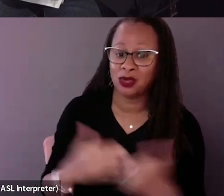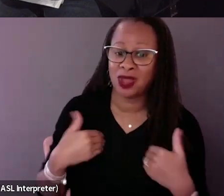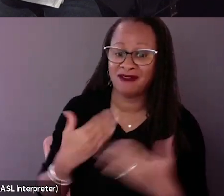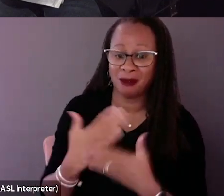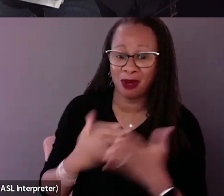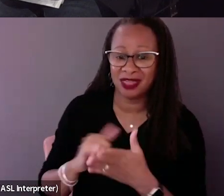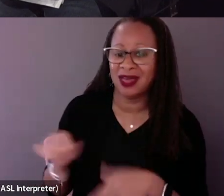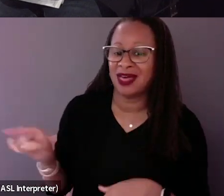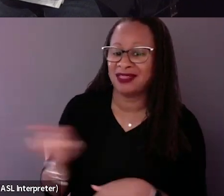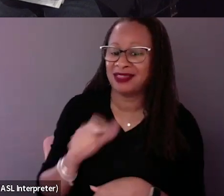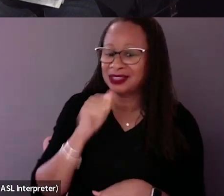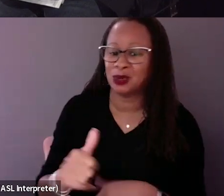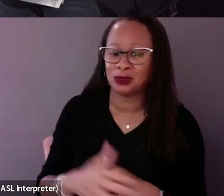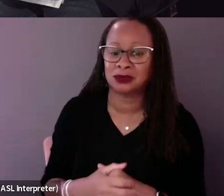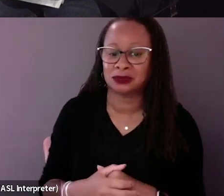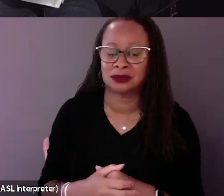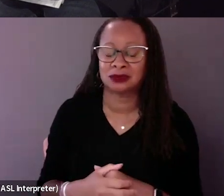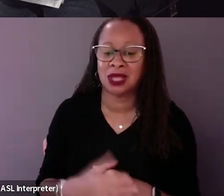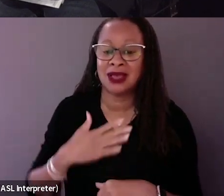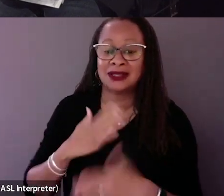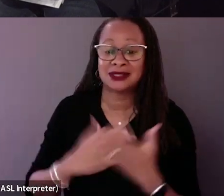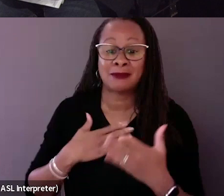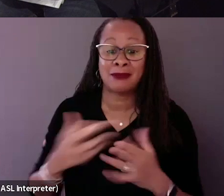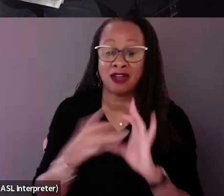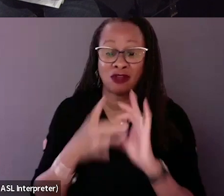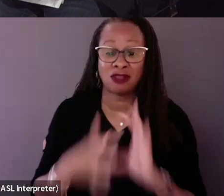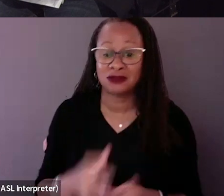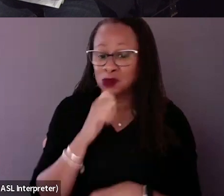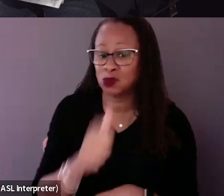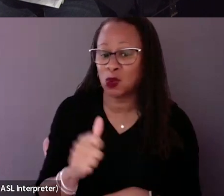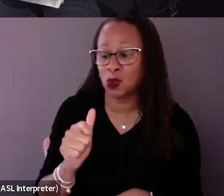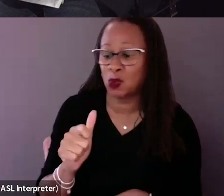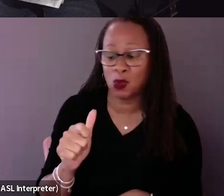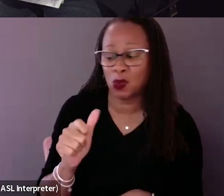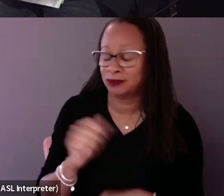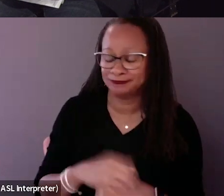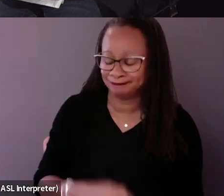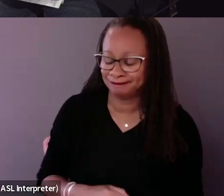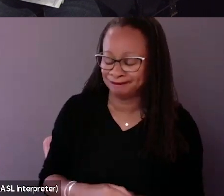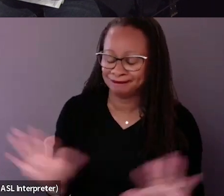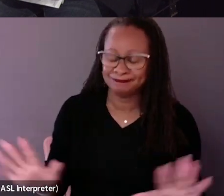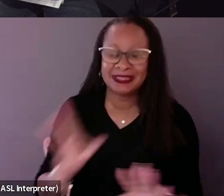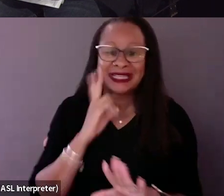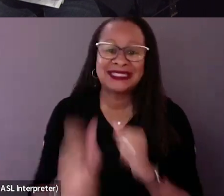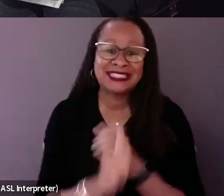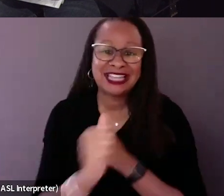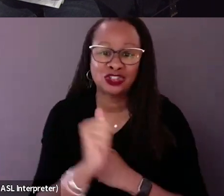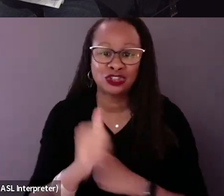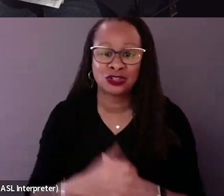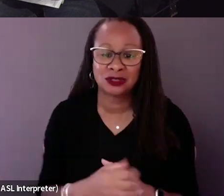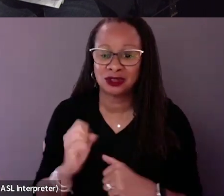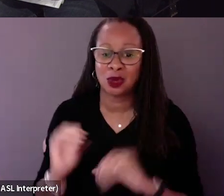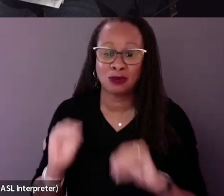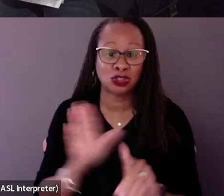that some of my relatives don't like, that they see danger. So